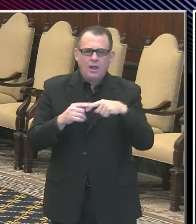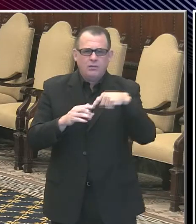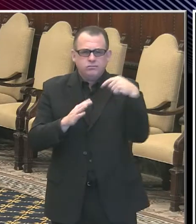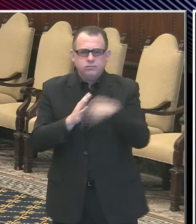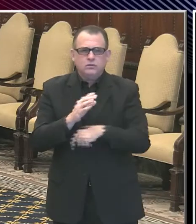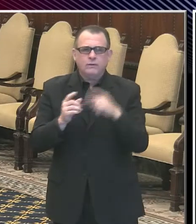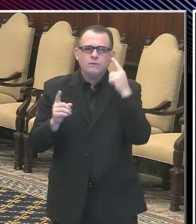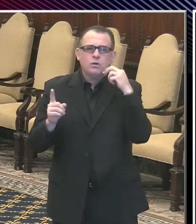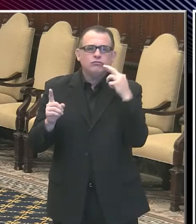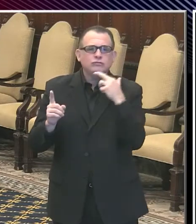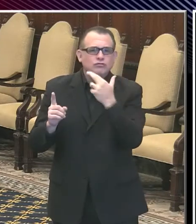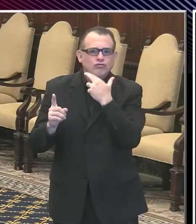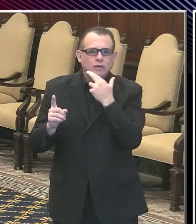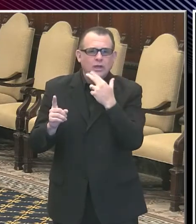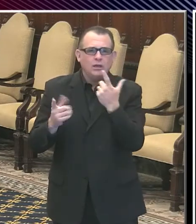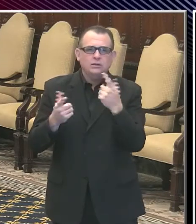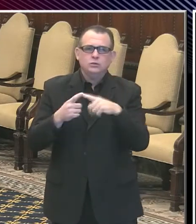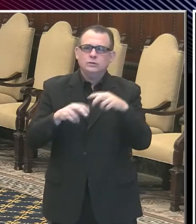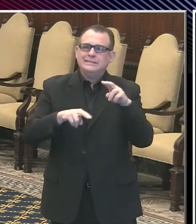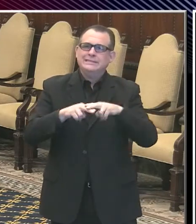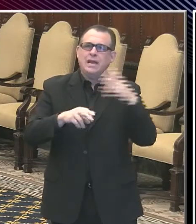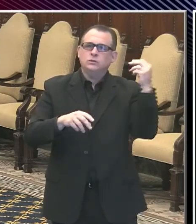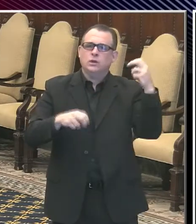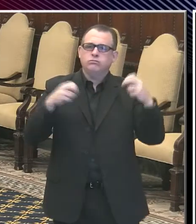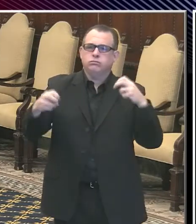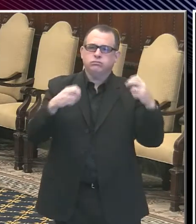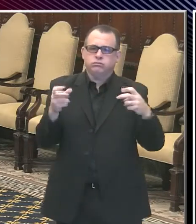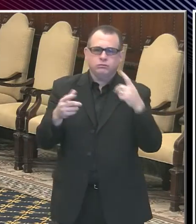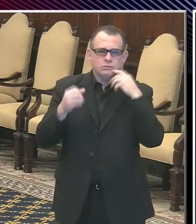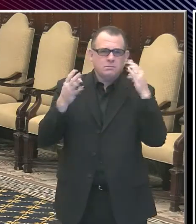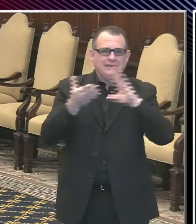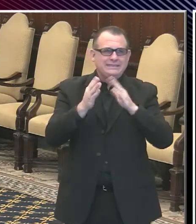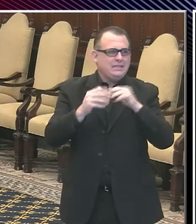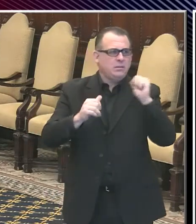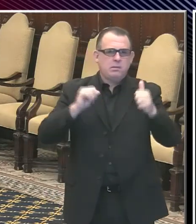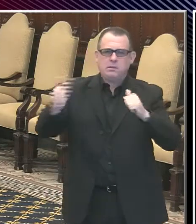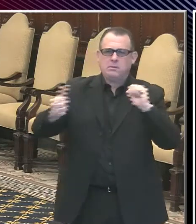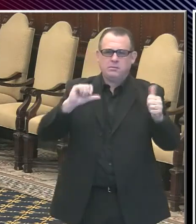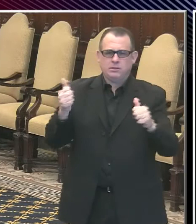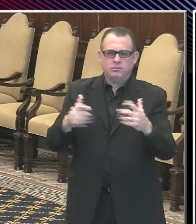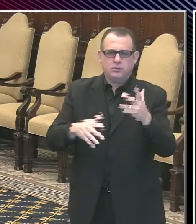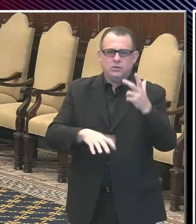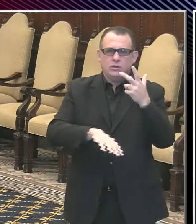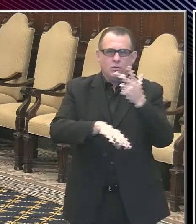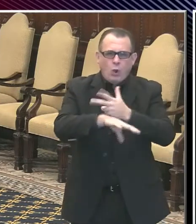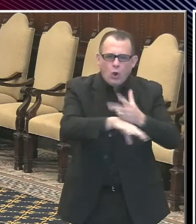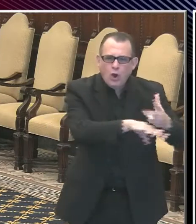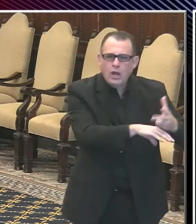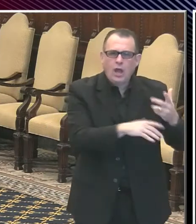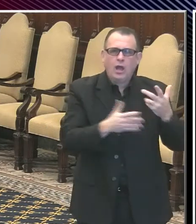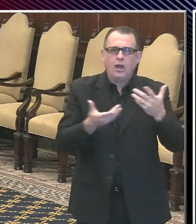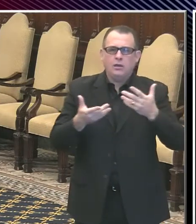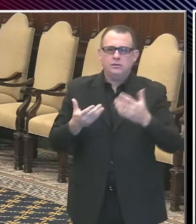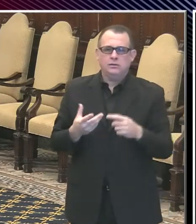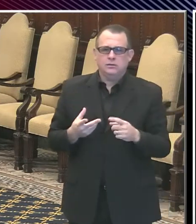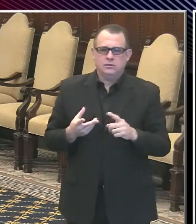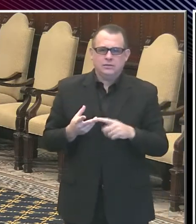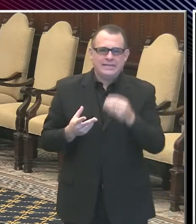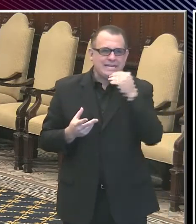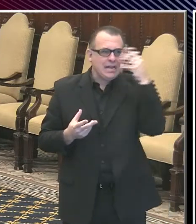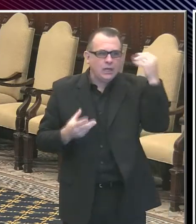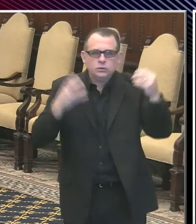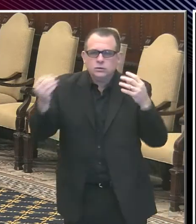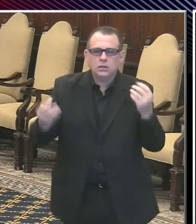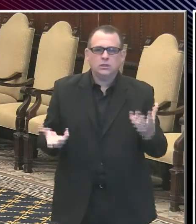outdoor seating? I know several cities now have introduced plans to dedicate parking spaces in other areas of the street for this, and there's currently a